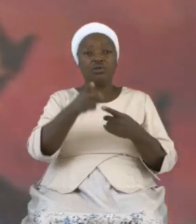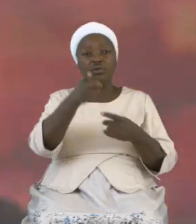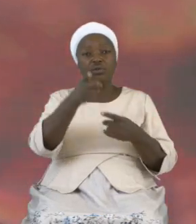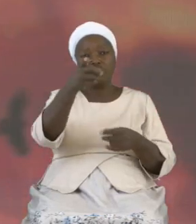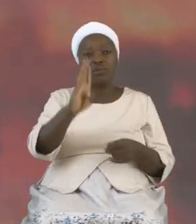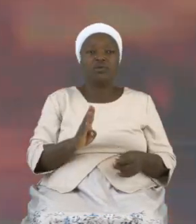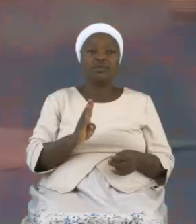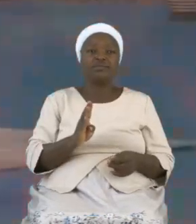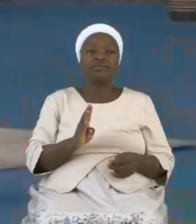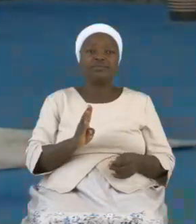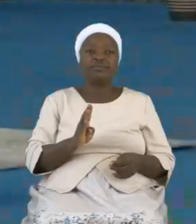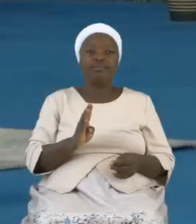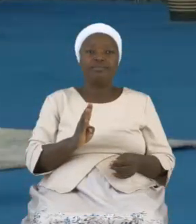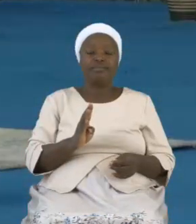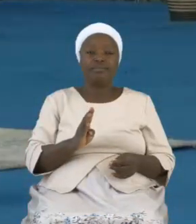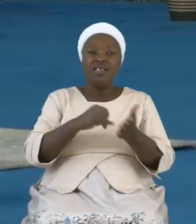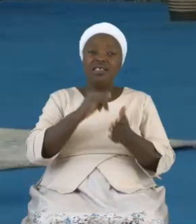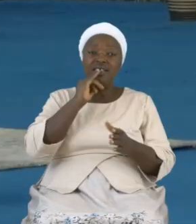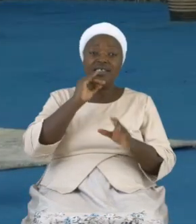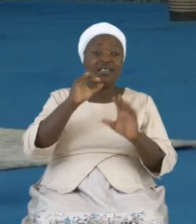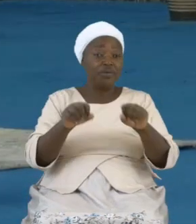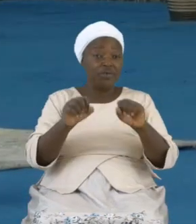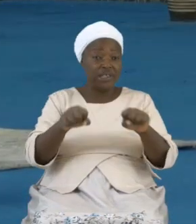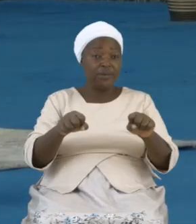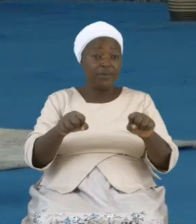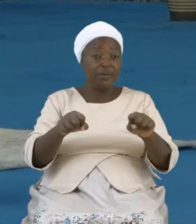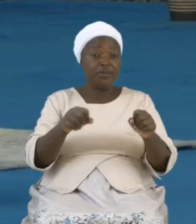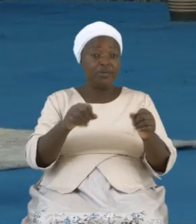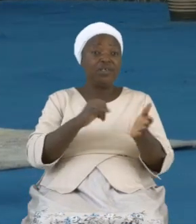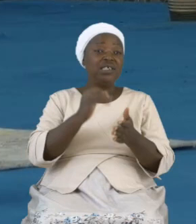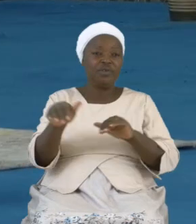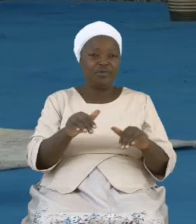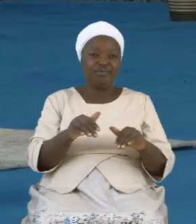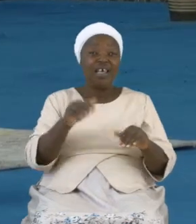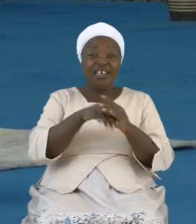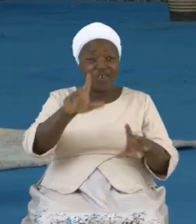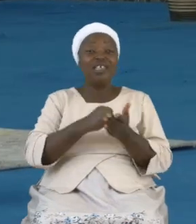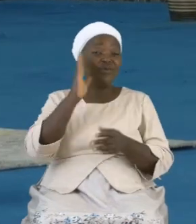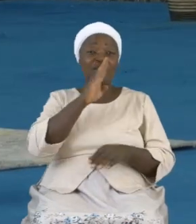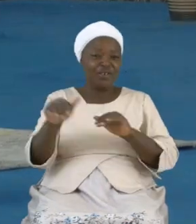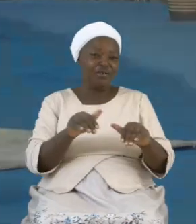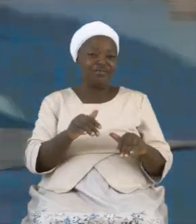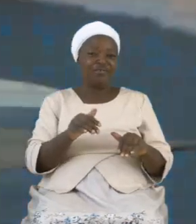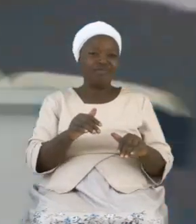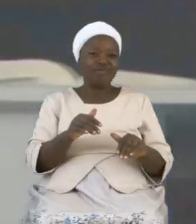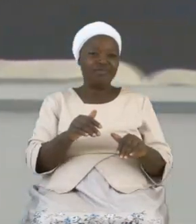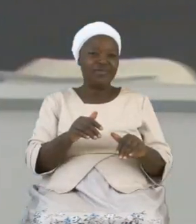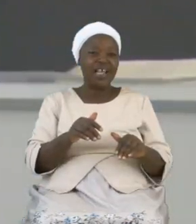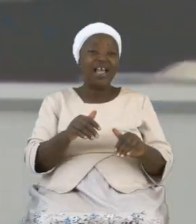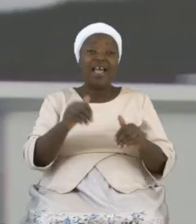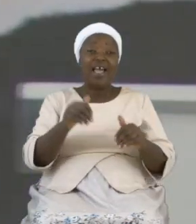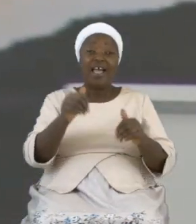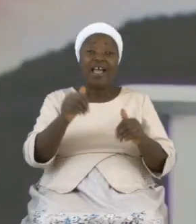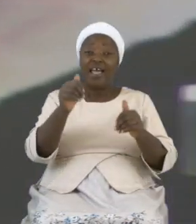done. In your life, it will be done. Every day, it will be accomplished in